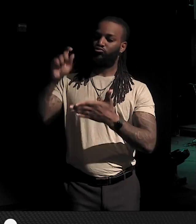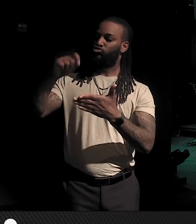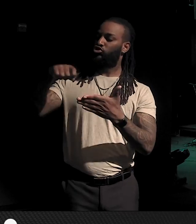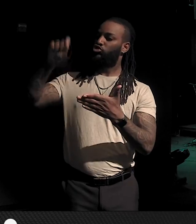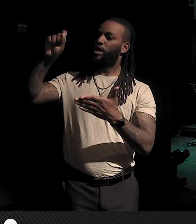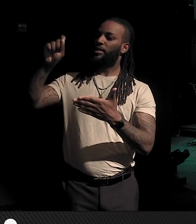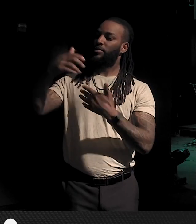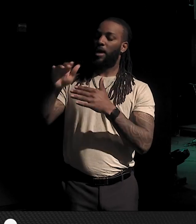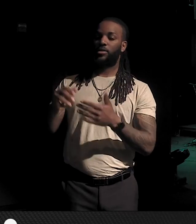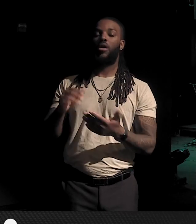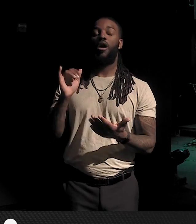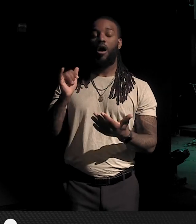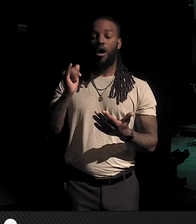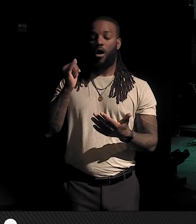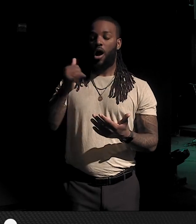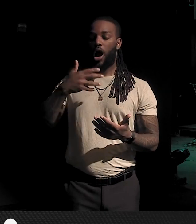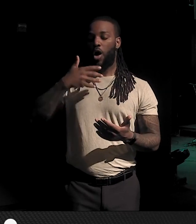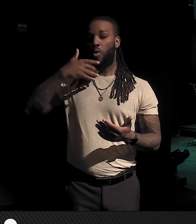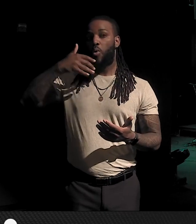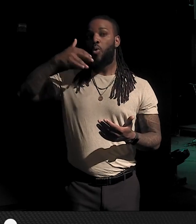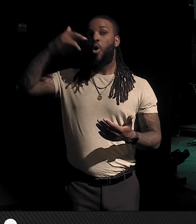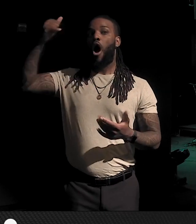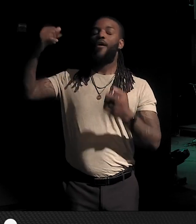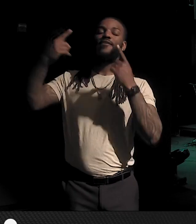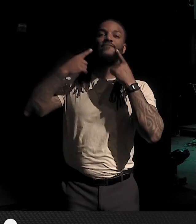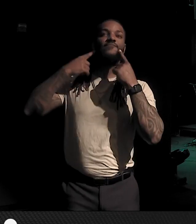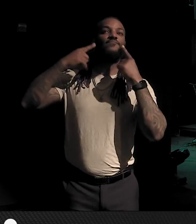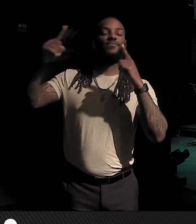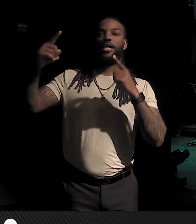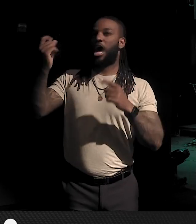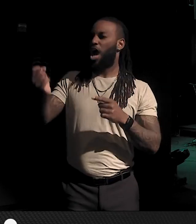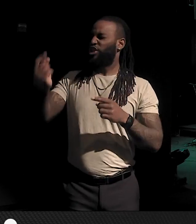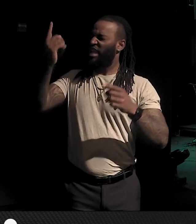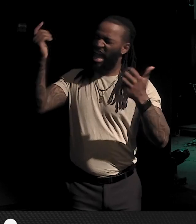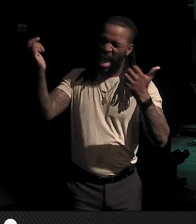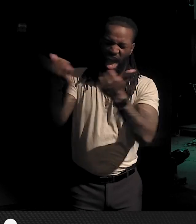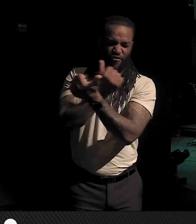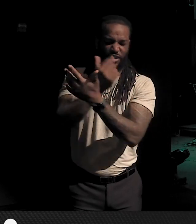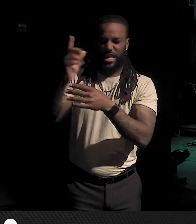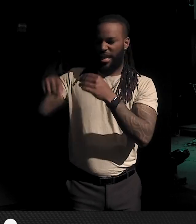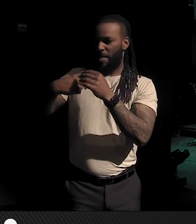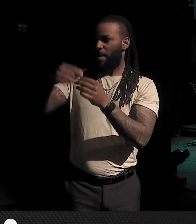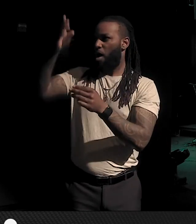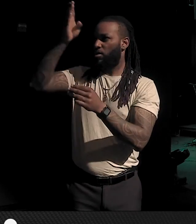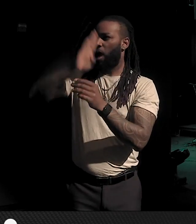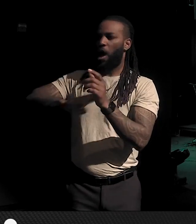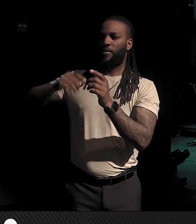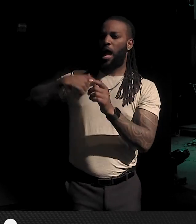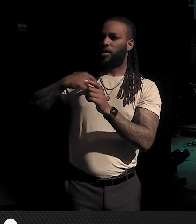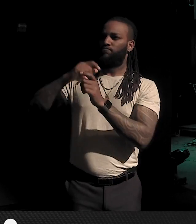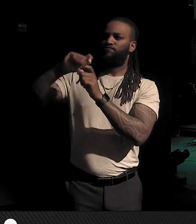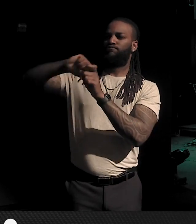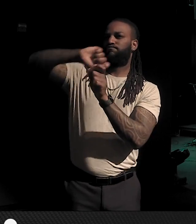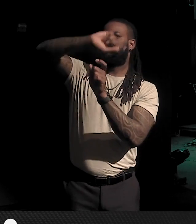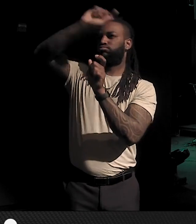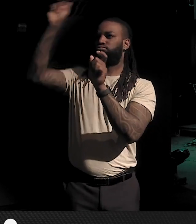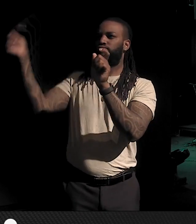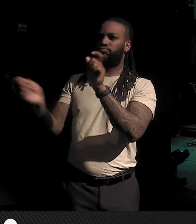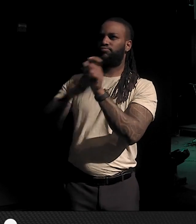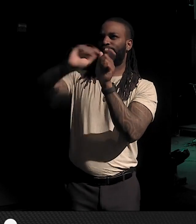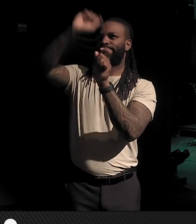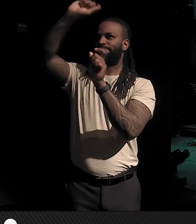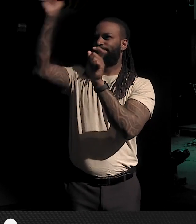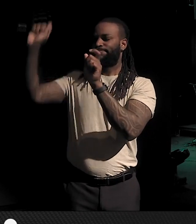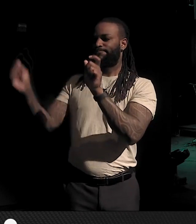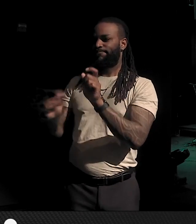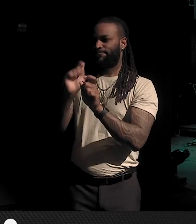like, this is everything I'm going to know about the Holy Spirit. No, I realized that